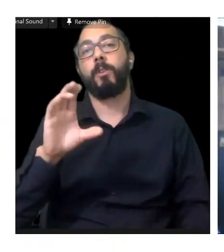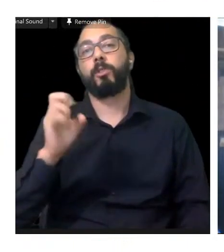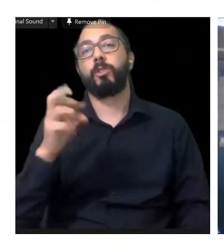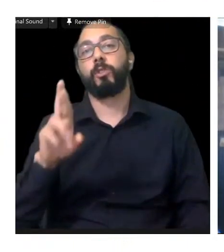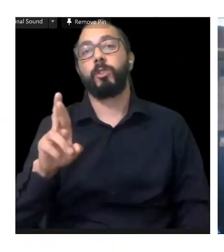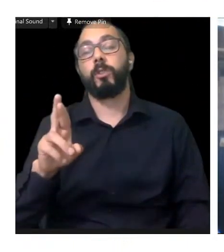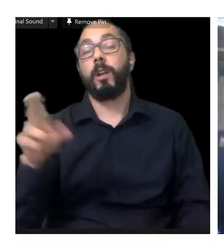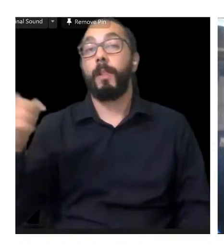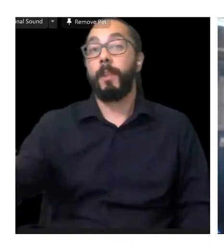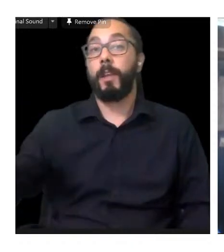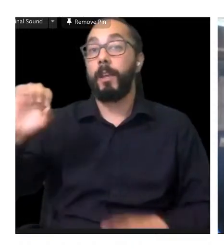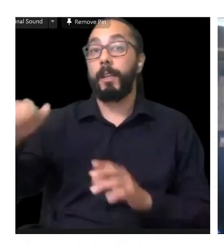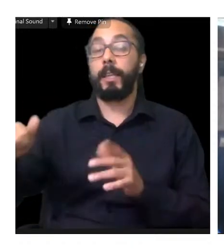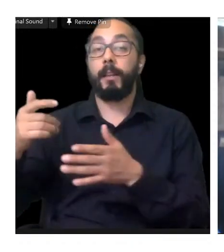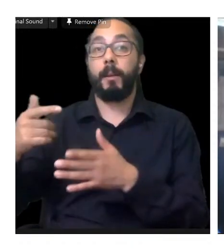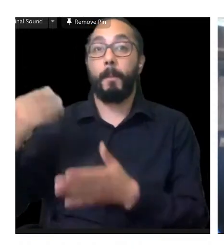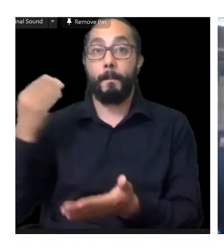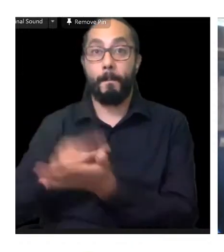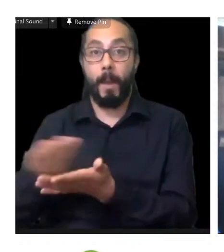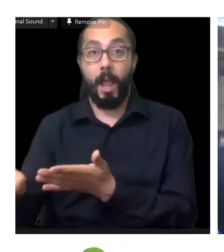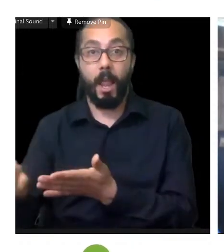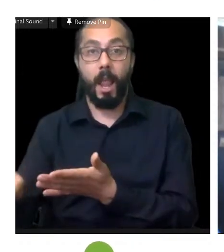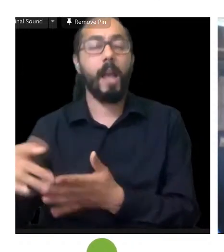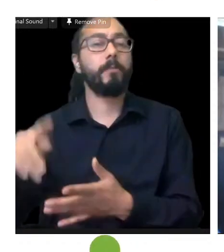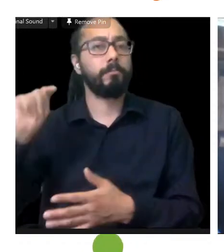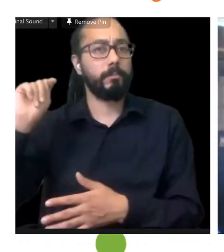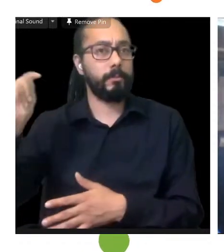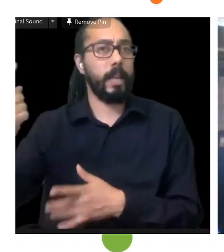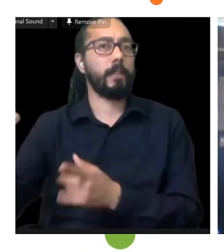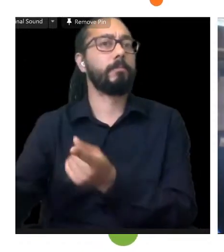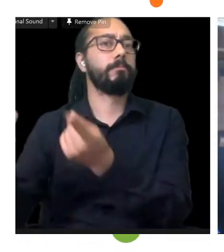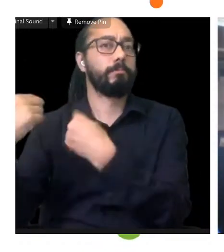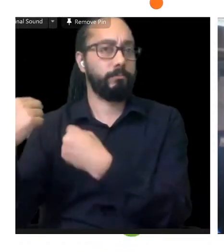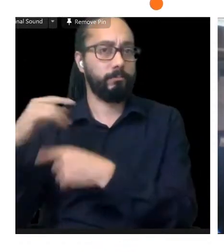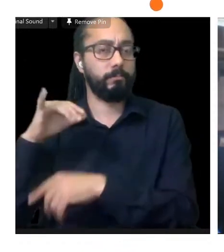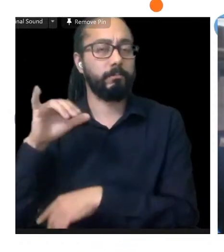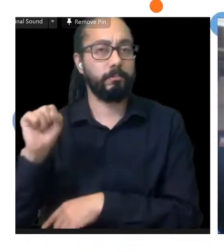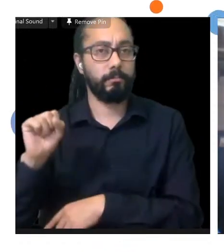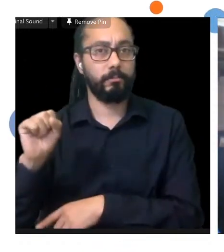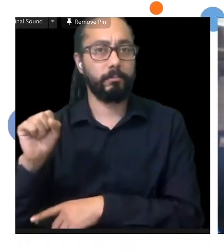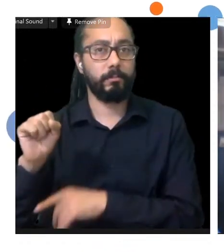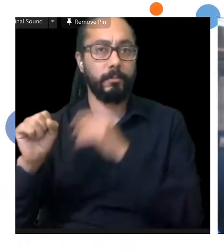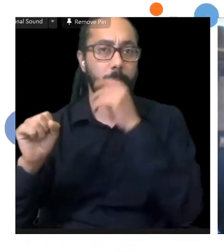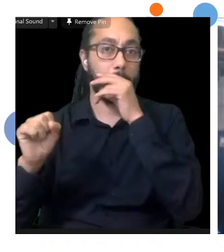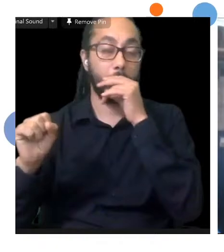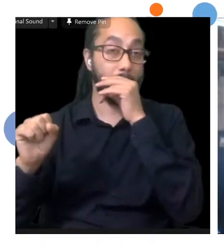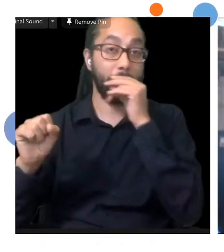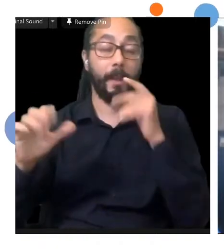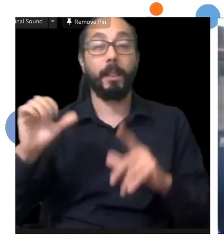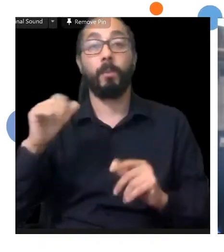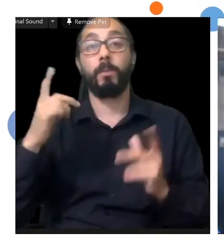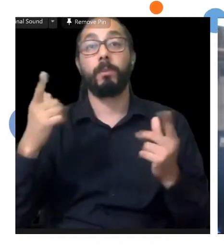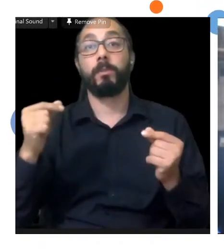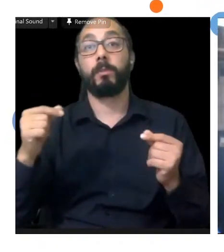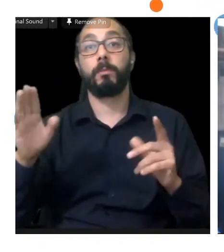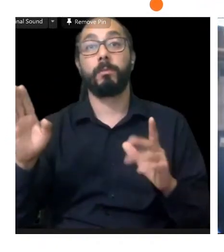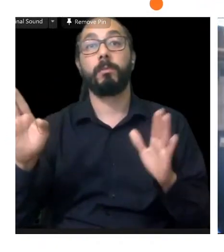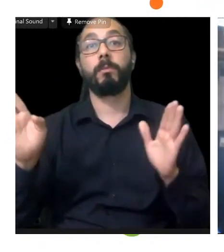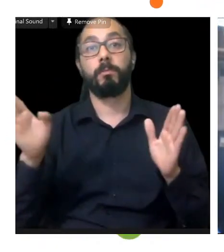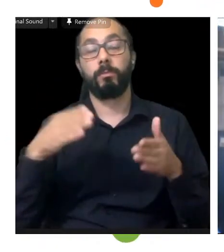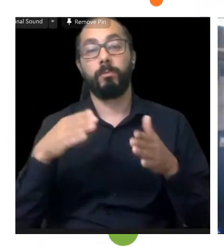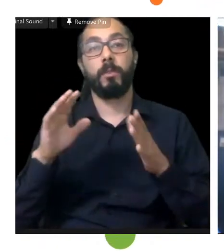that are tax receivable. And then we in turn direct, 100% direct them to micro grants and